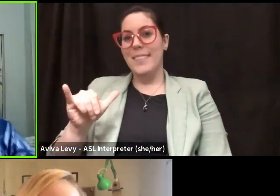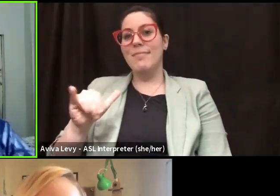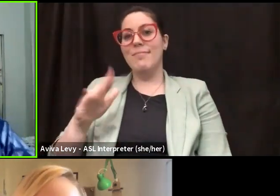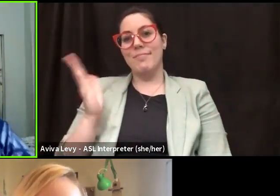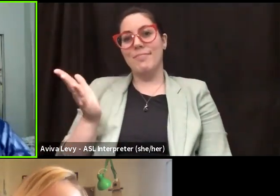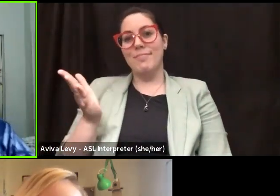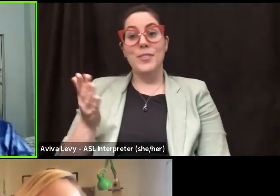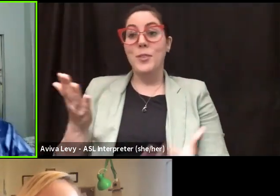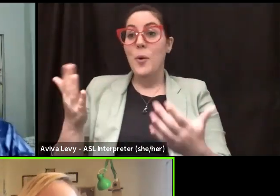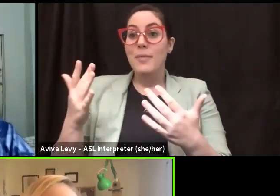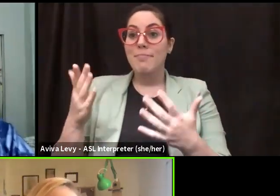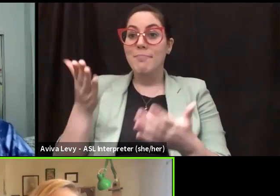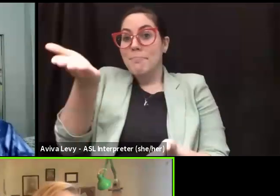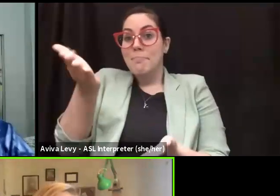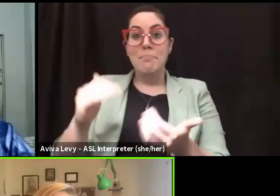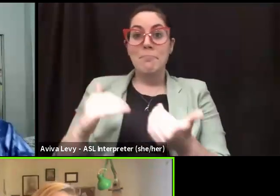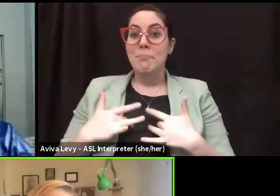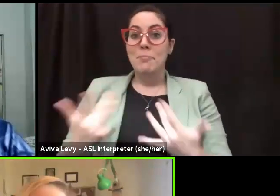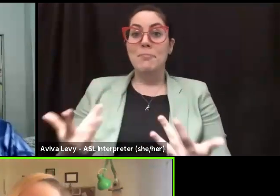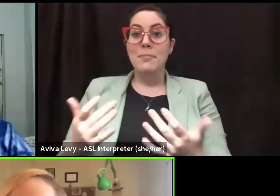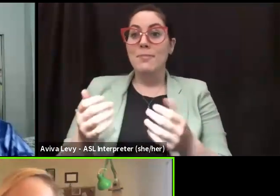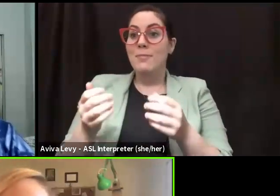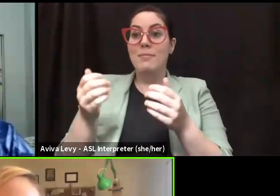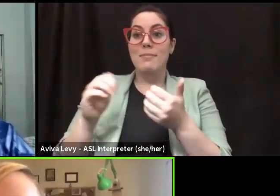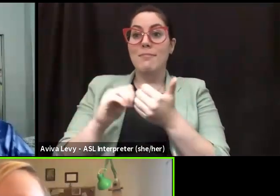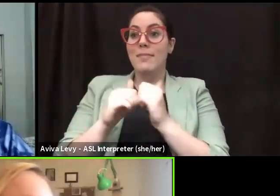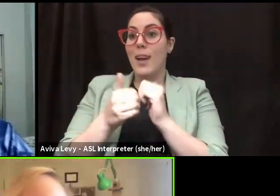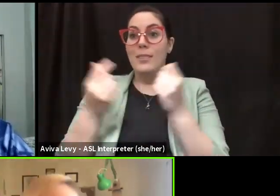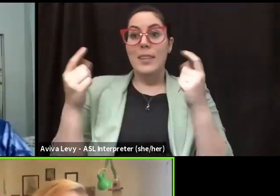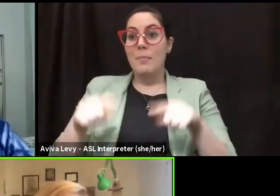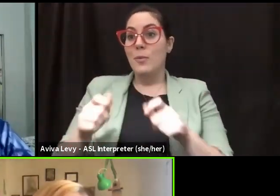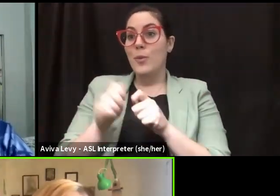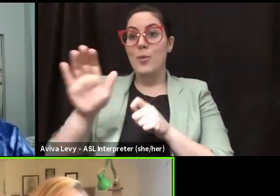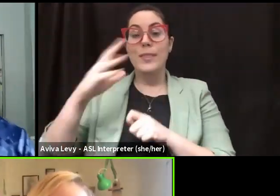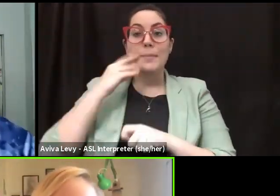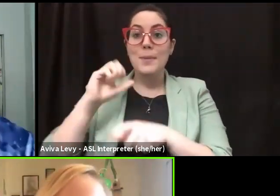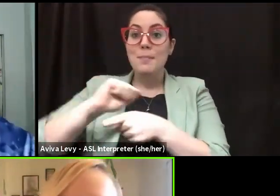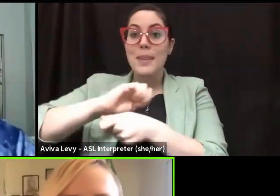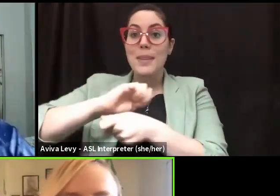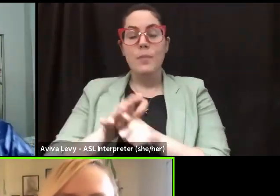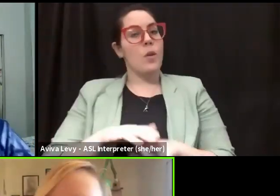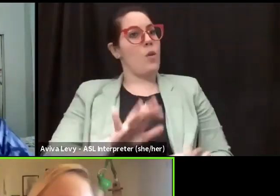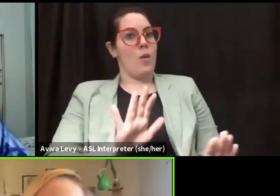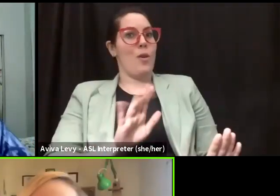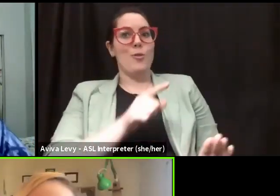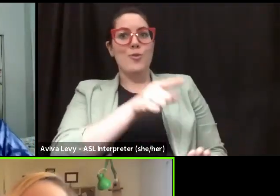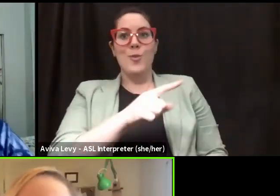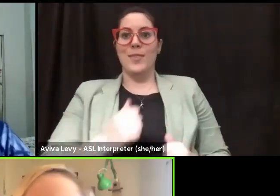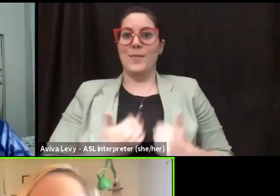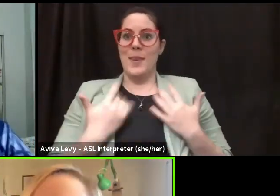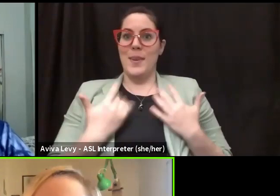how's it going? What's up with you in this pandemic? Oh my gosh, Anne, you inspire me so much.